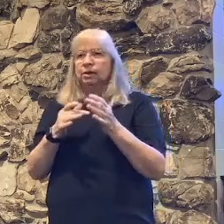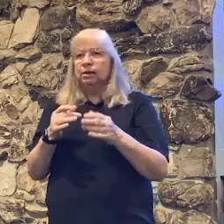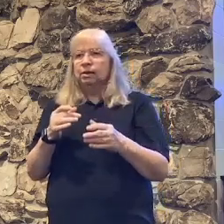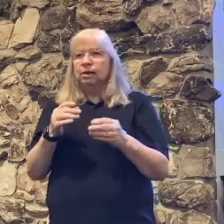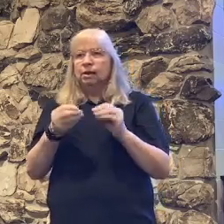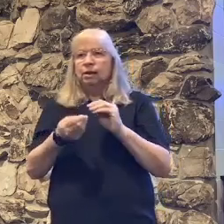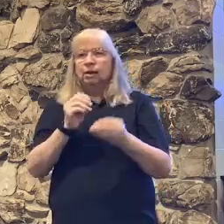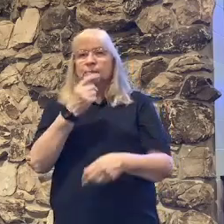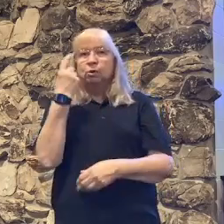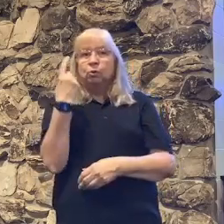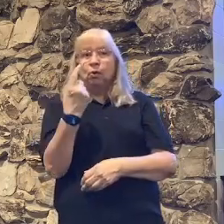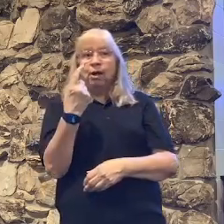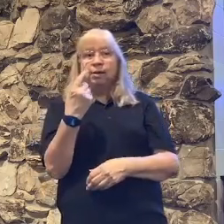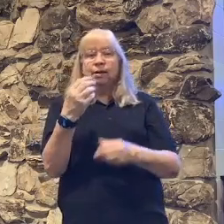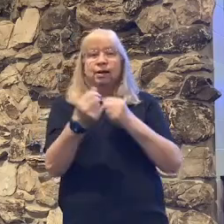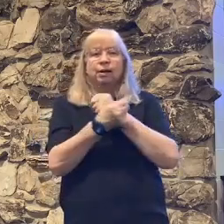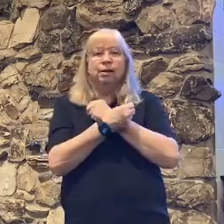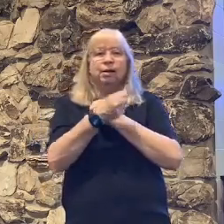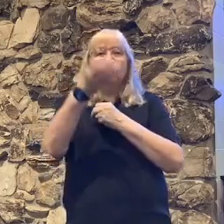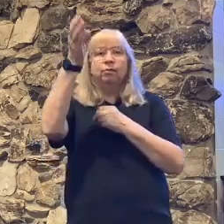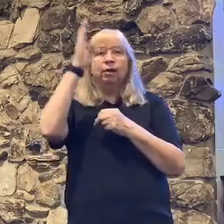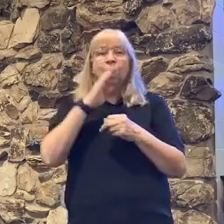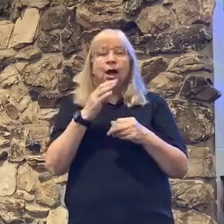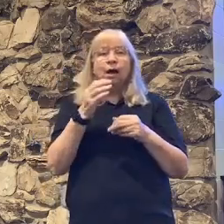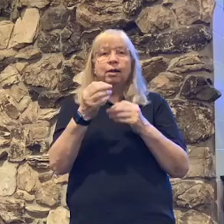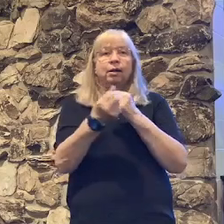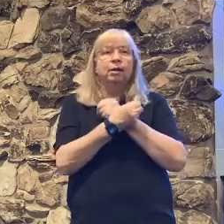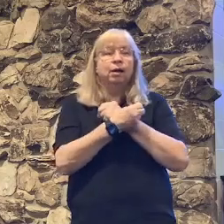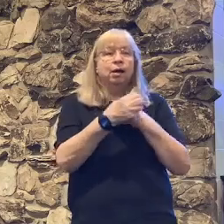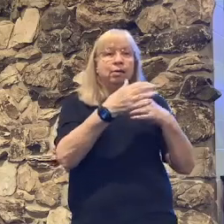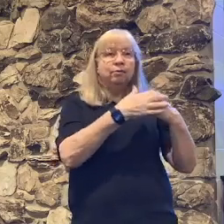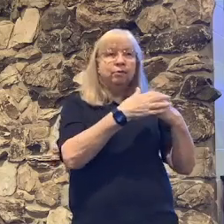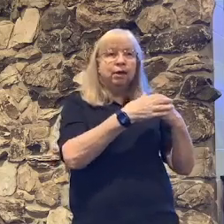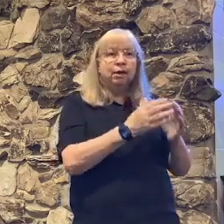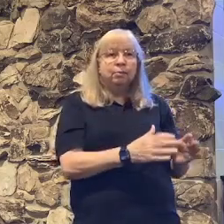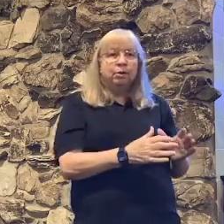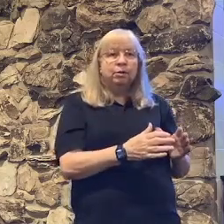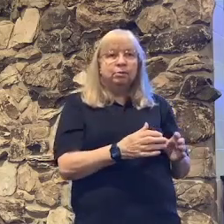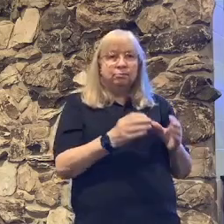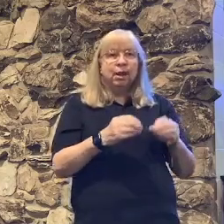Number one, love God, love neighbor. That's a given.